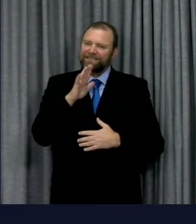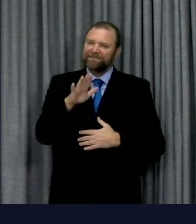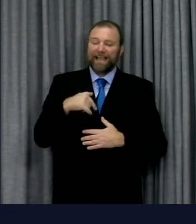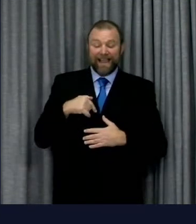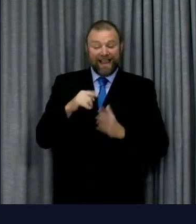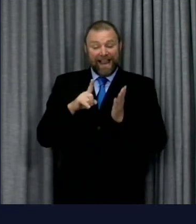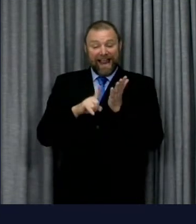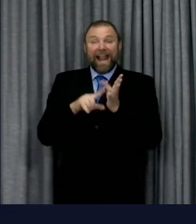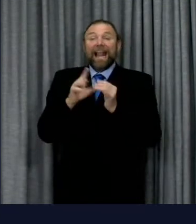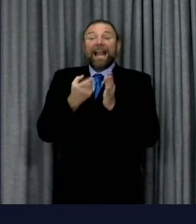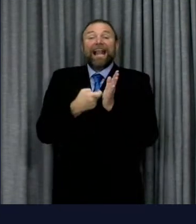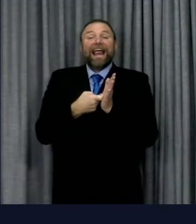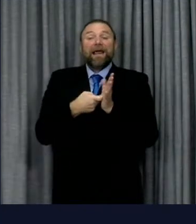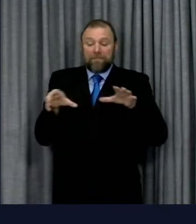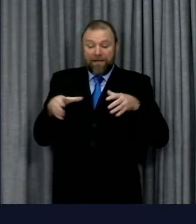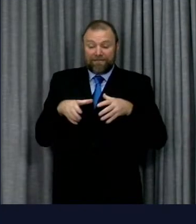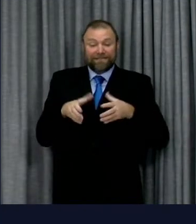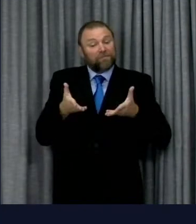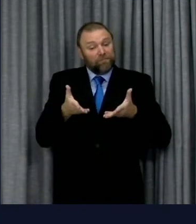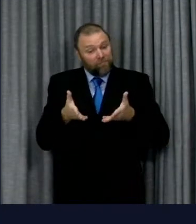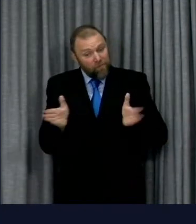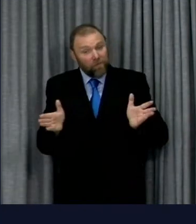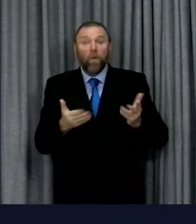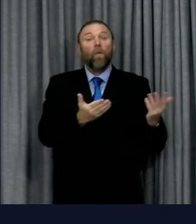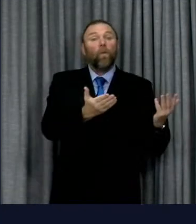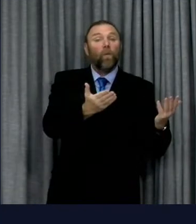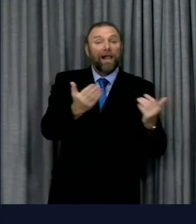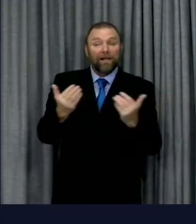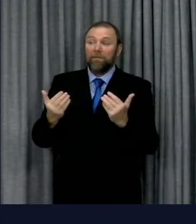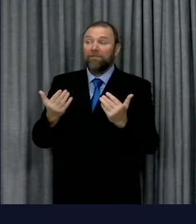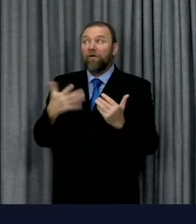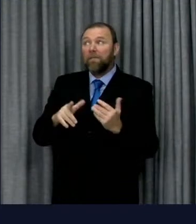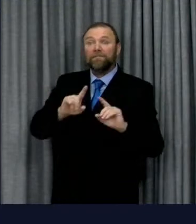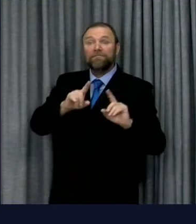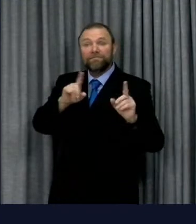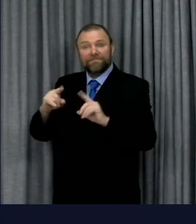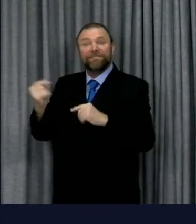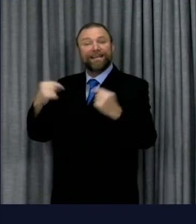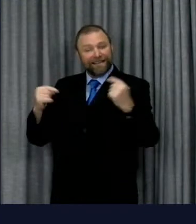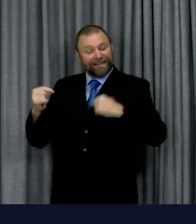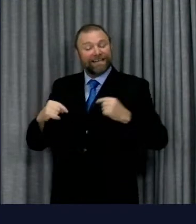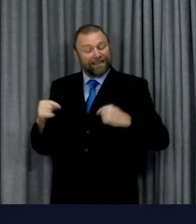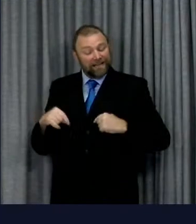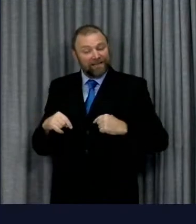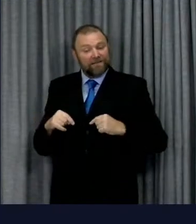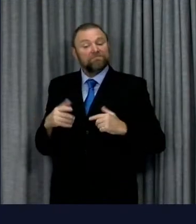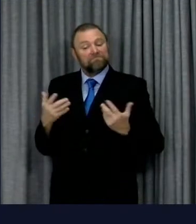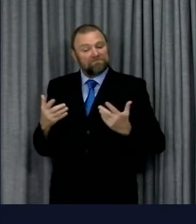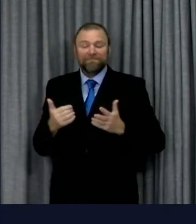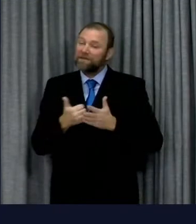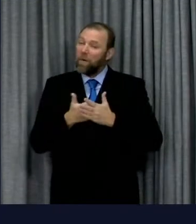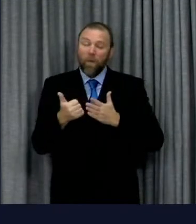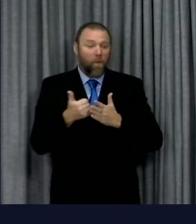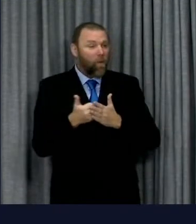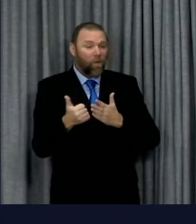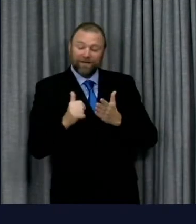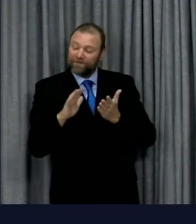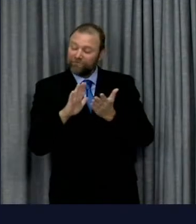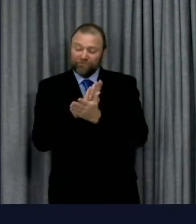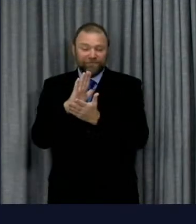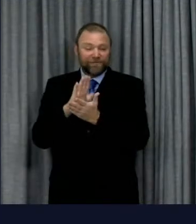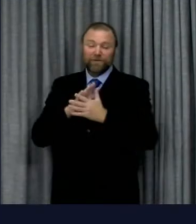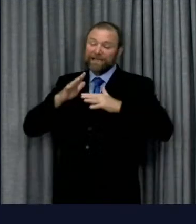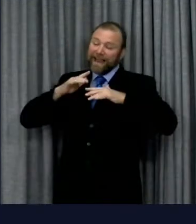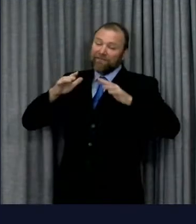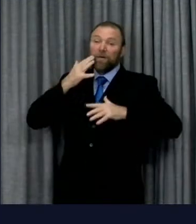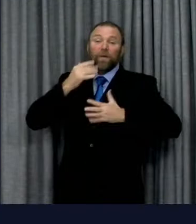in the past welcomed people from many other parties to our membership, and there is always more rejoicing in heaven when a